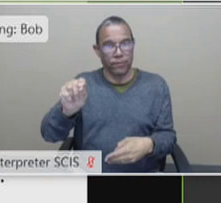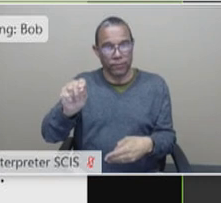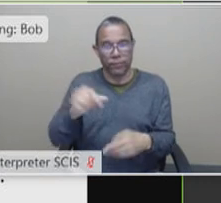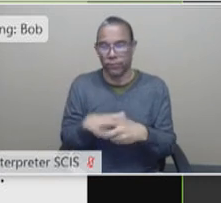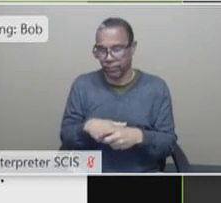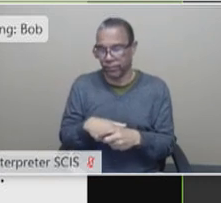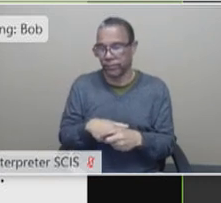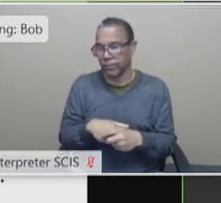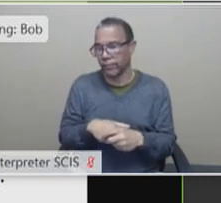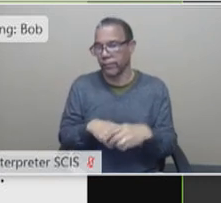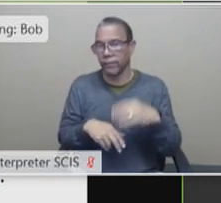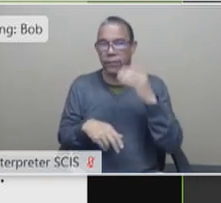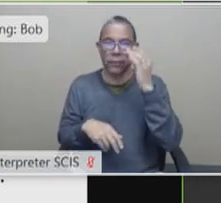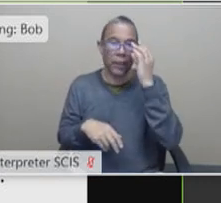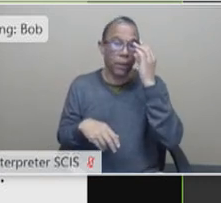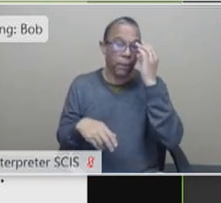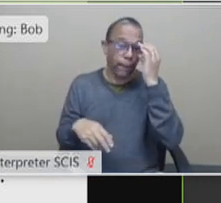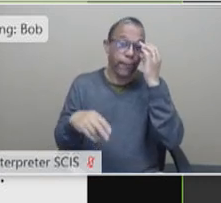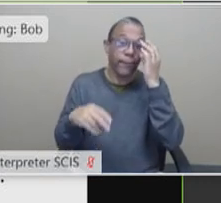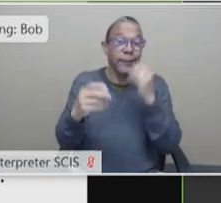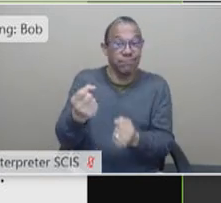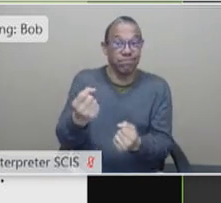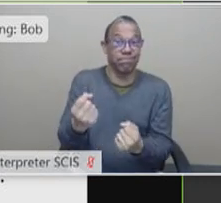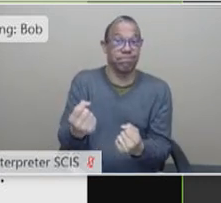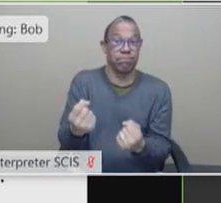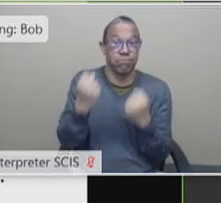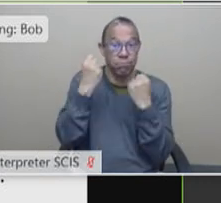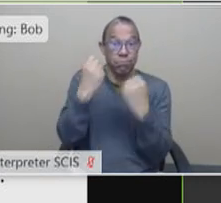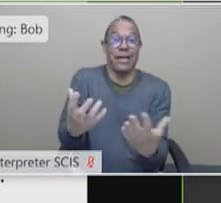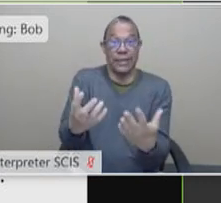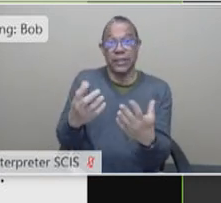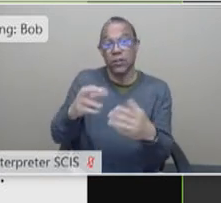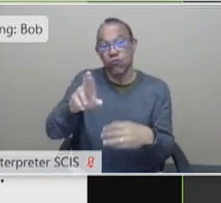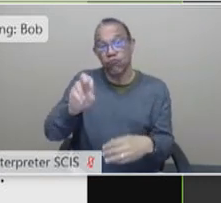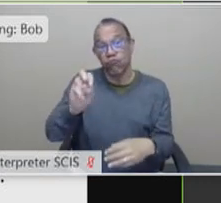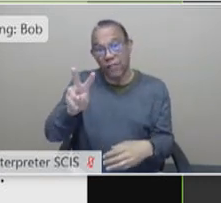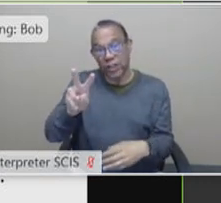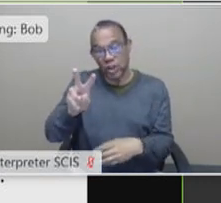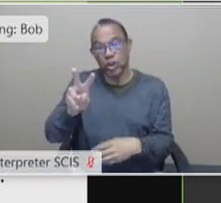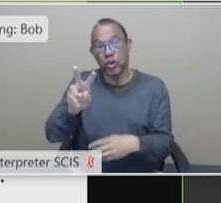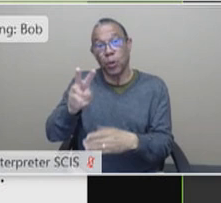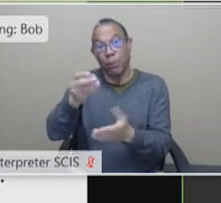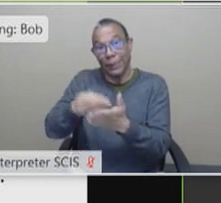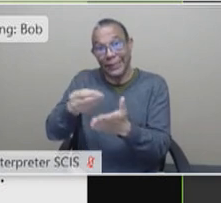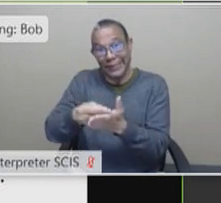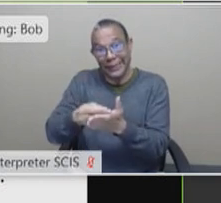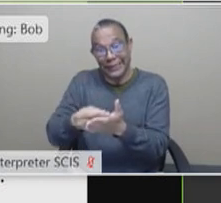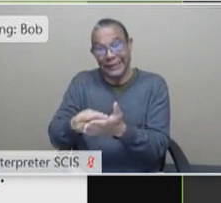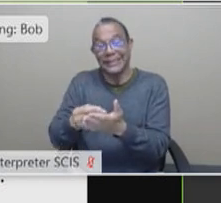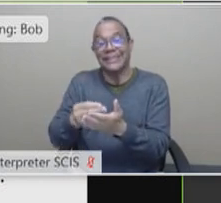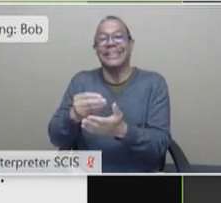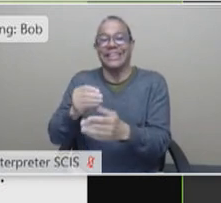city's revenue streams are being affected significantly and negatively.